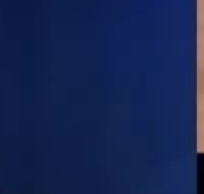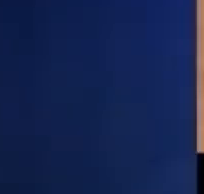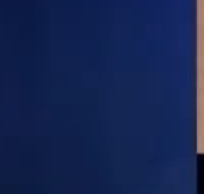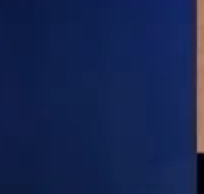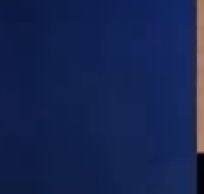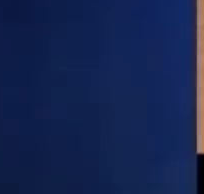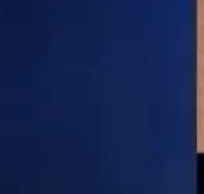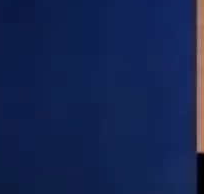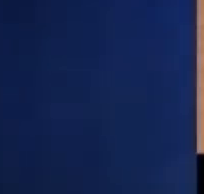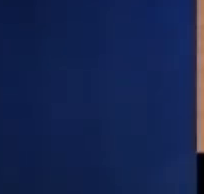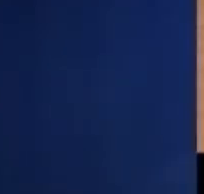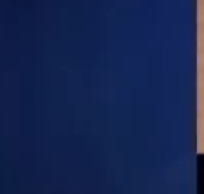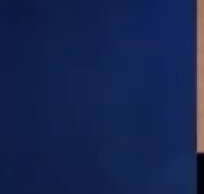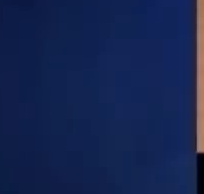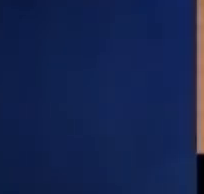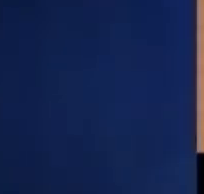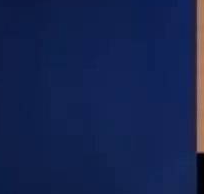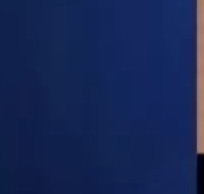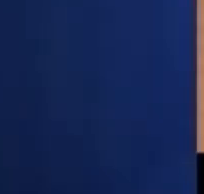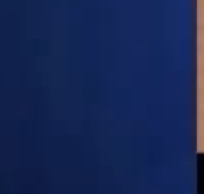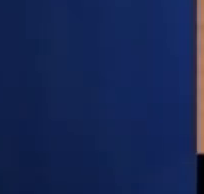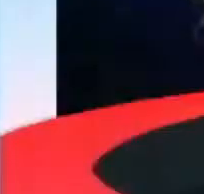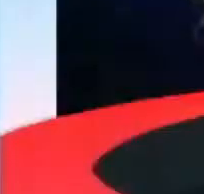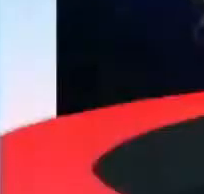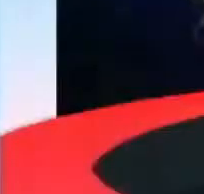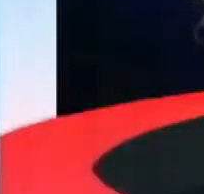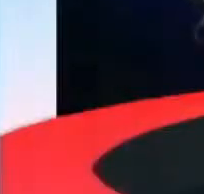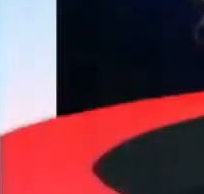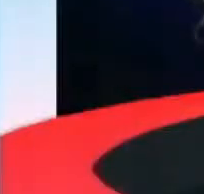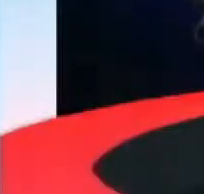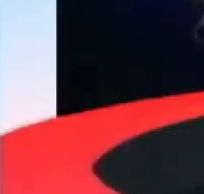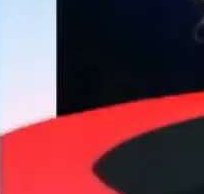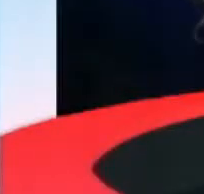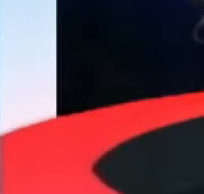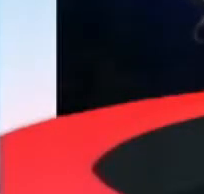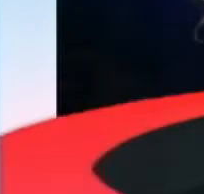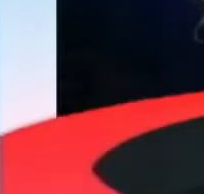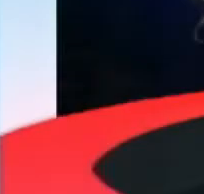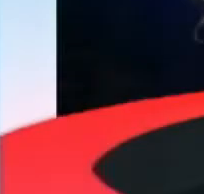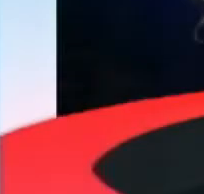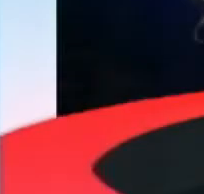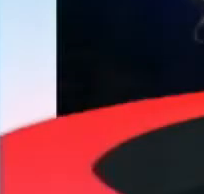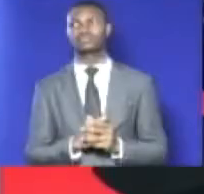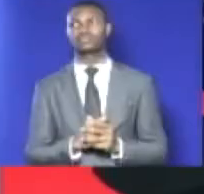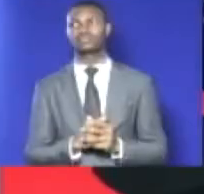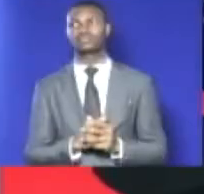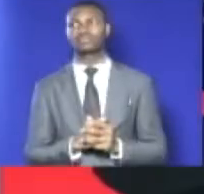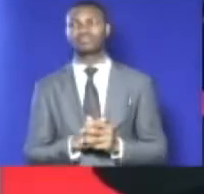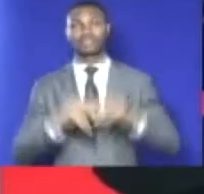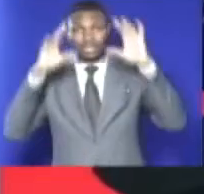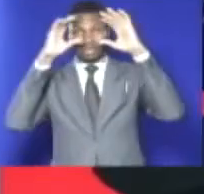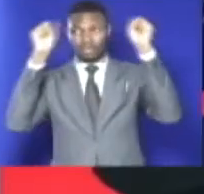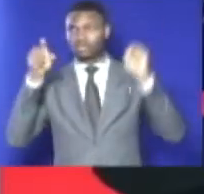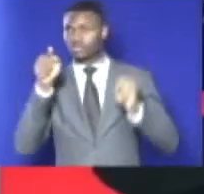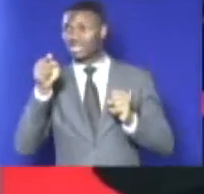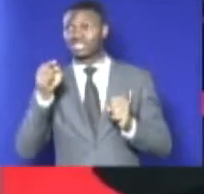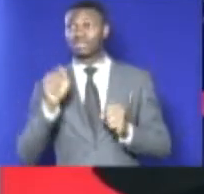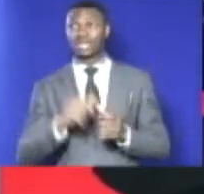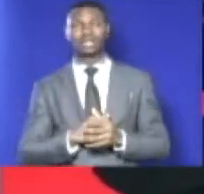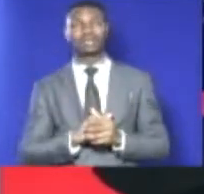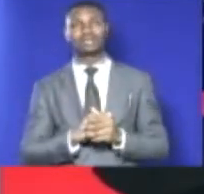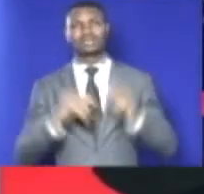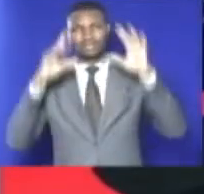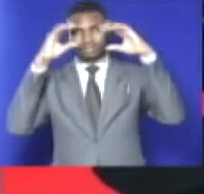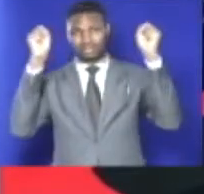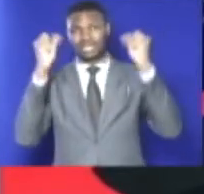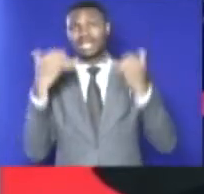compensation to their families. President Muhammadu Buhari has formally received the 5th